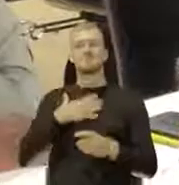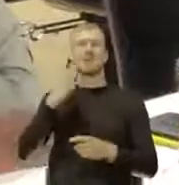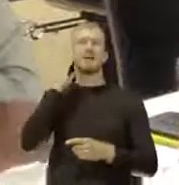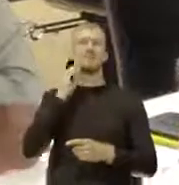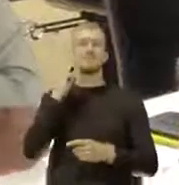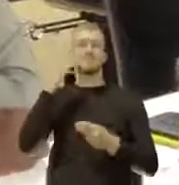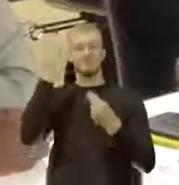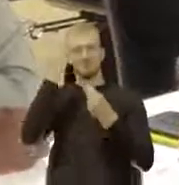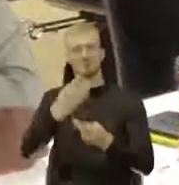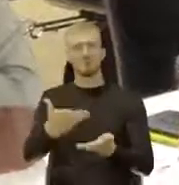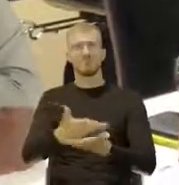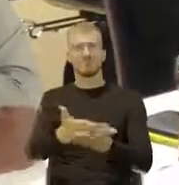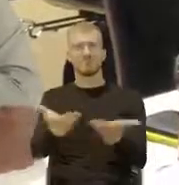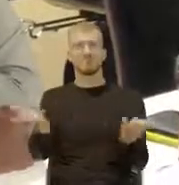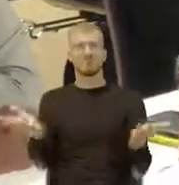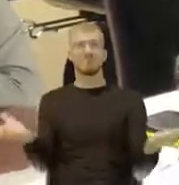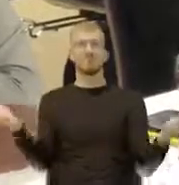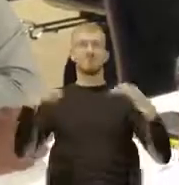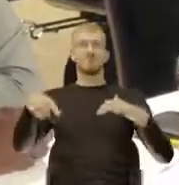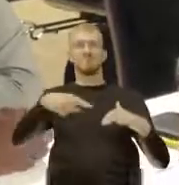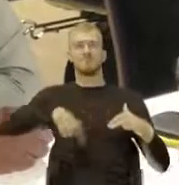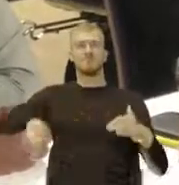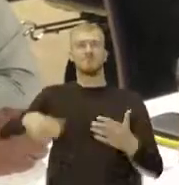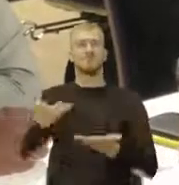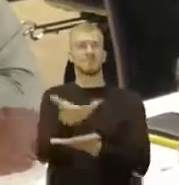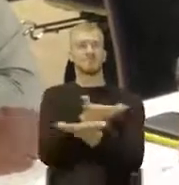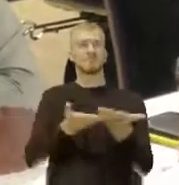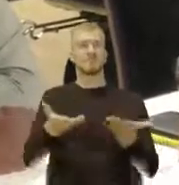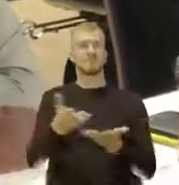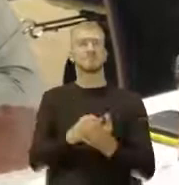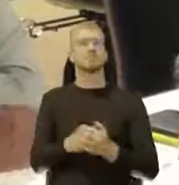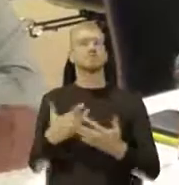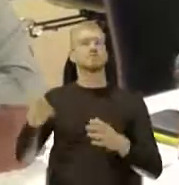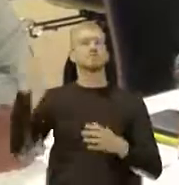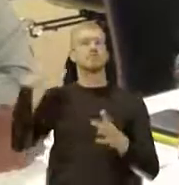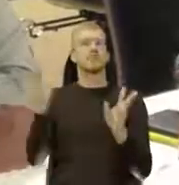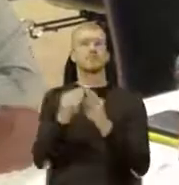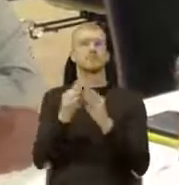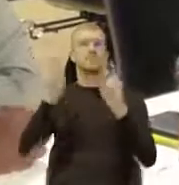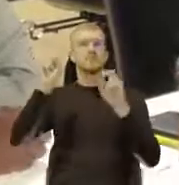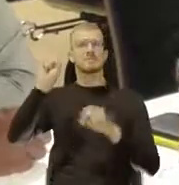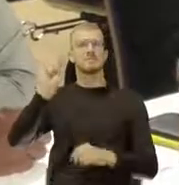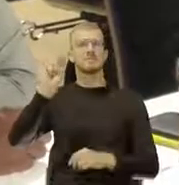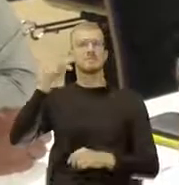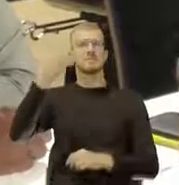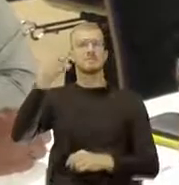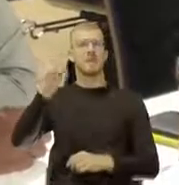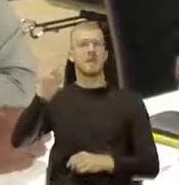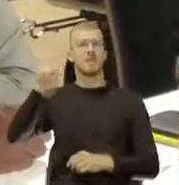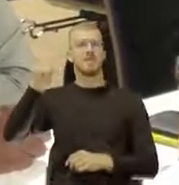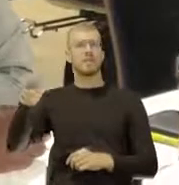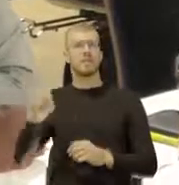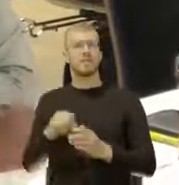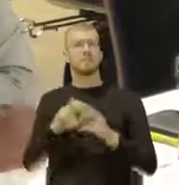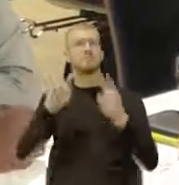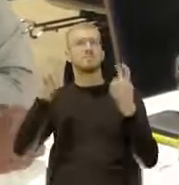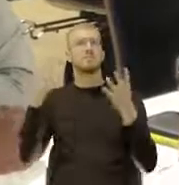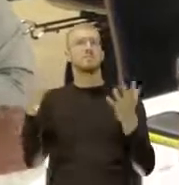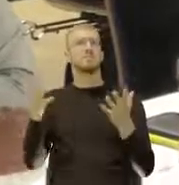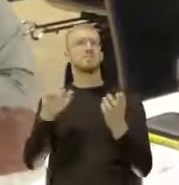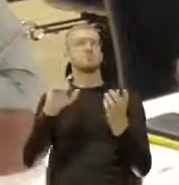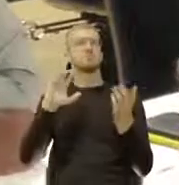Now, to check climate change and the effects of the flooding that we're having, we have